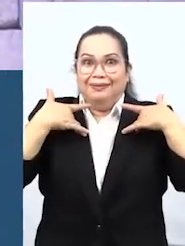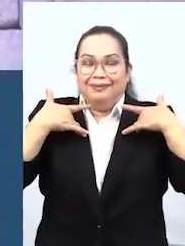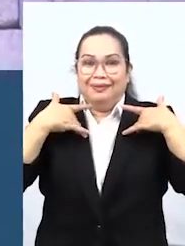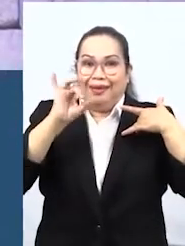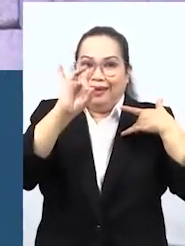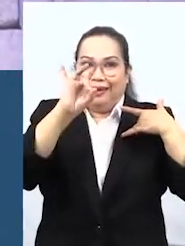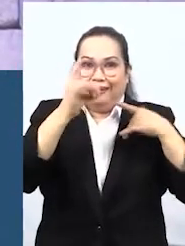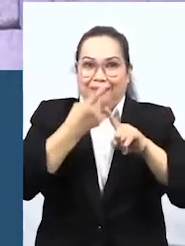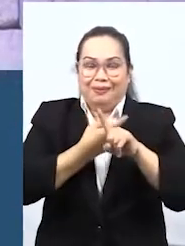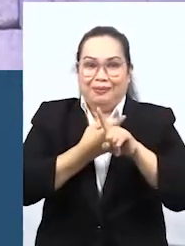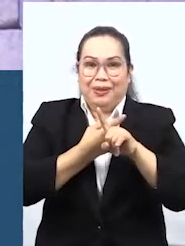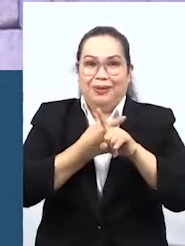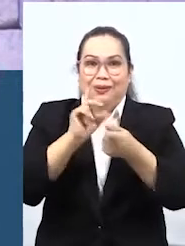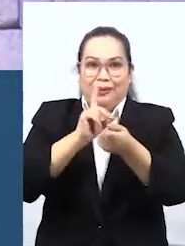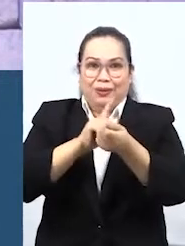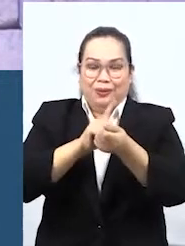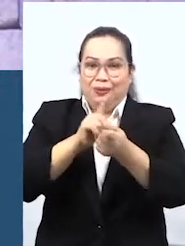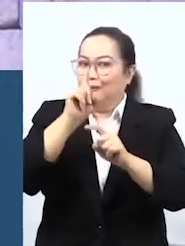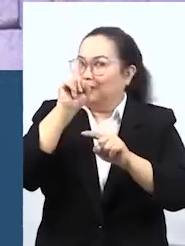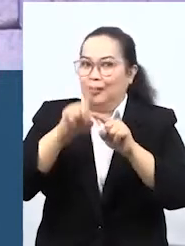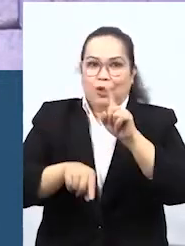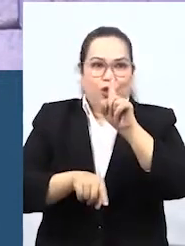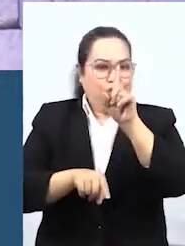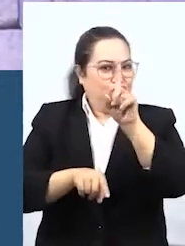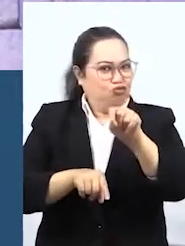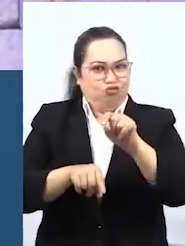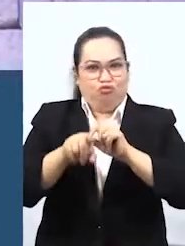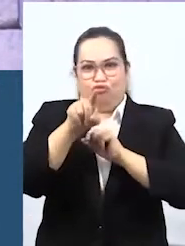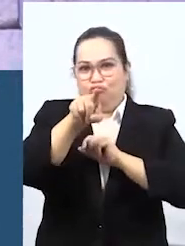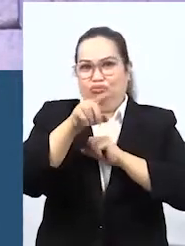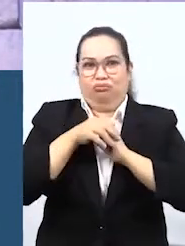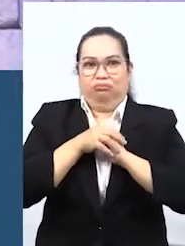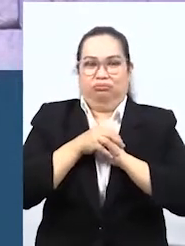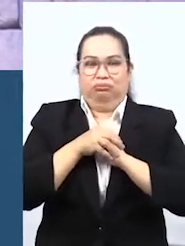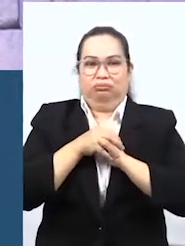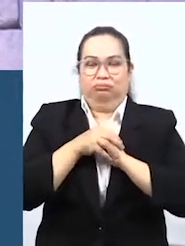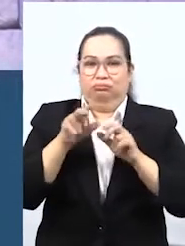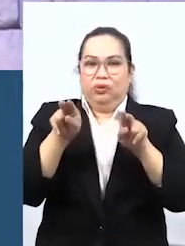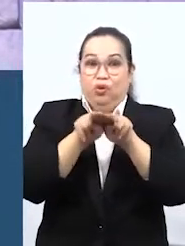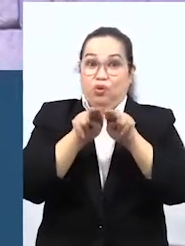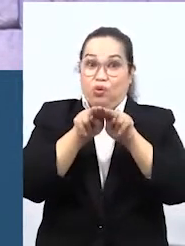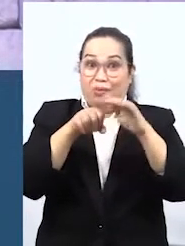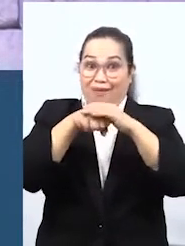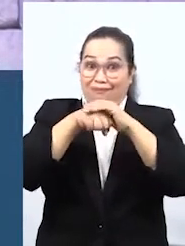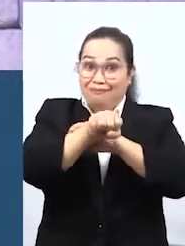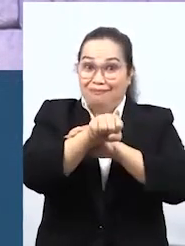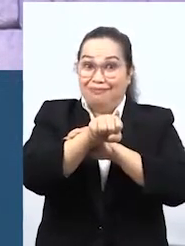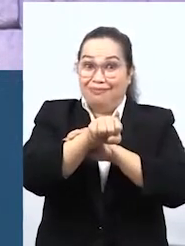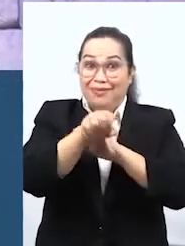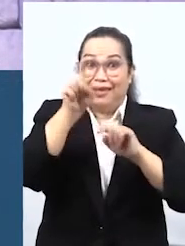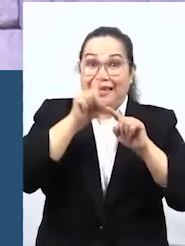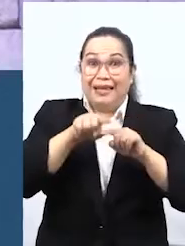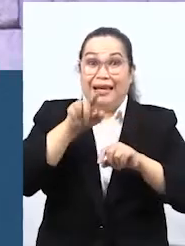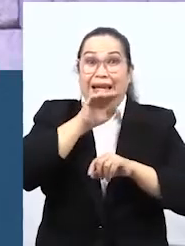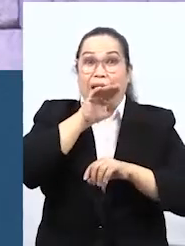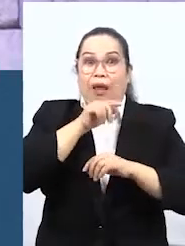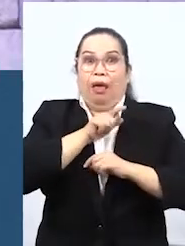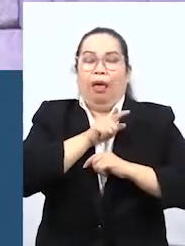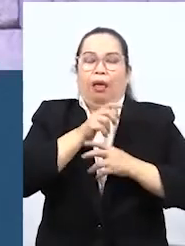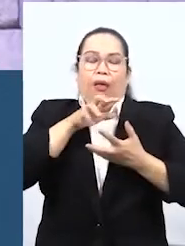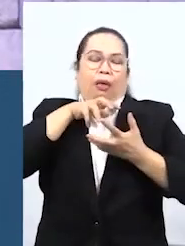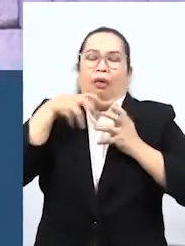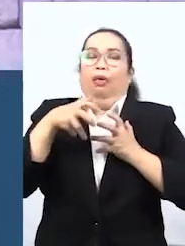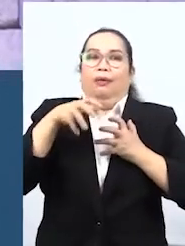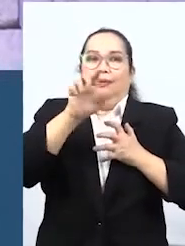month doctor says you cannot do Uh Uh Normal delivery hindi ka pwede maglabor may stroke